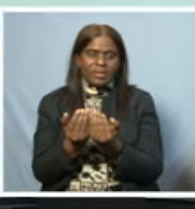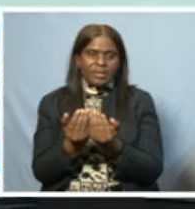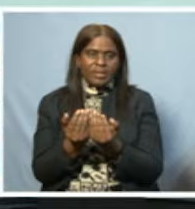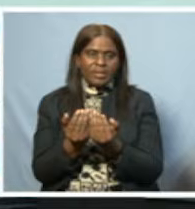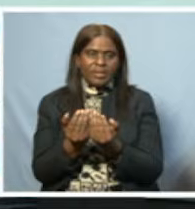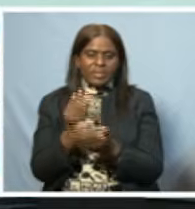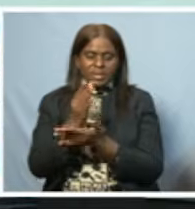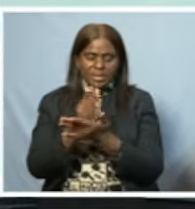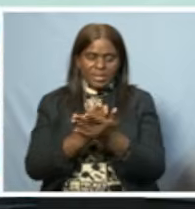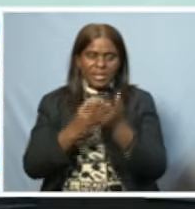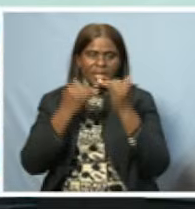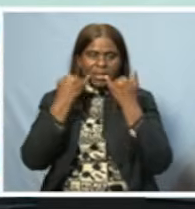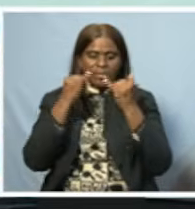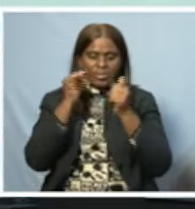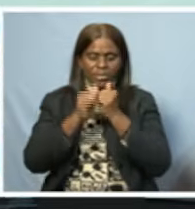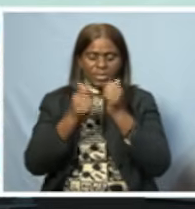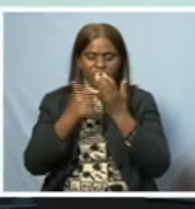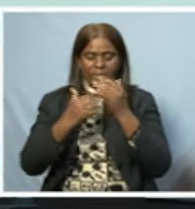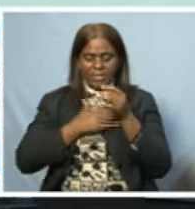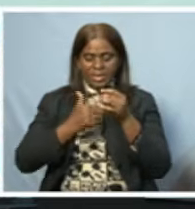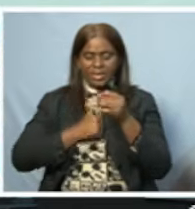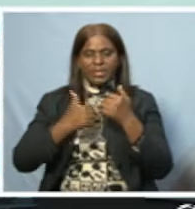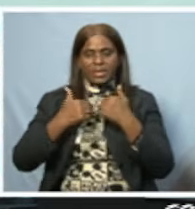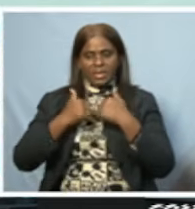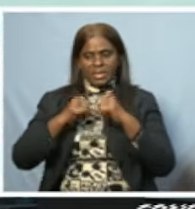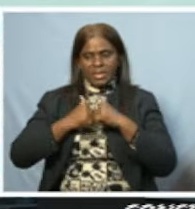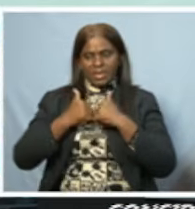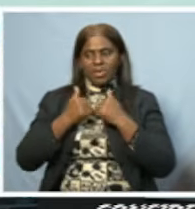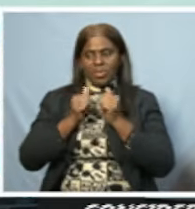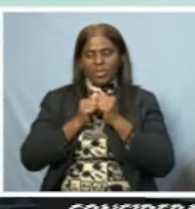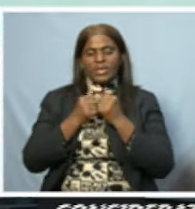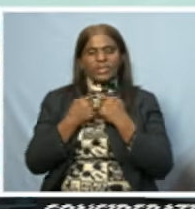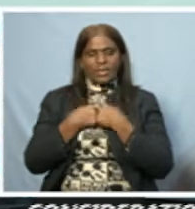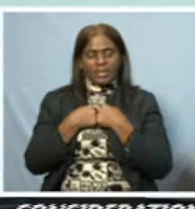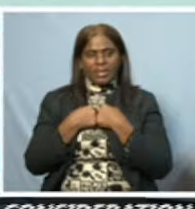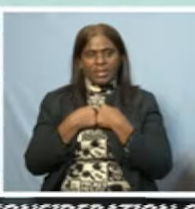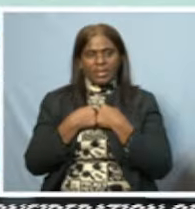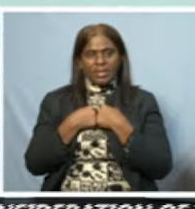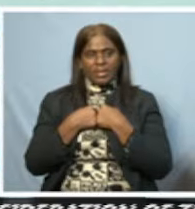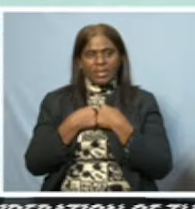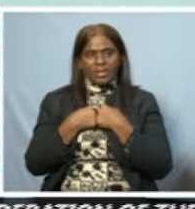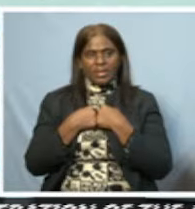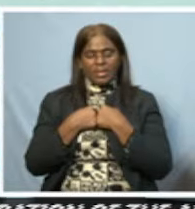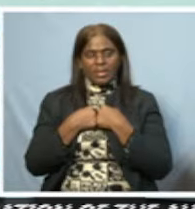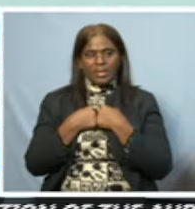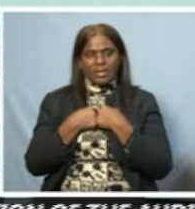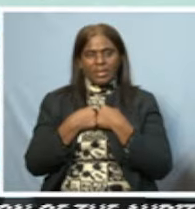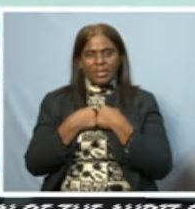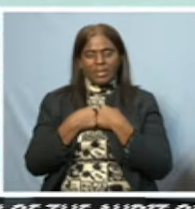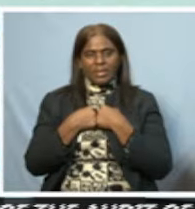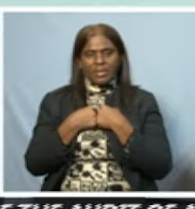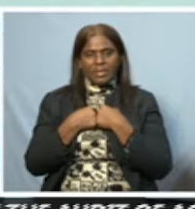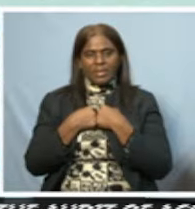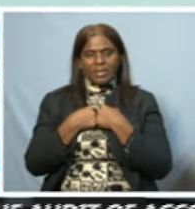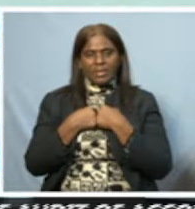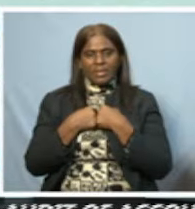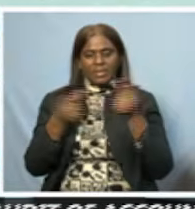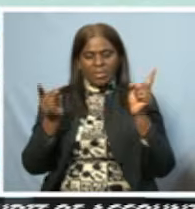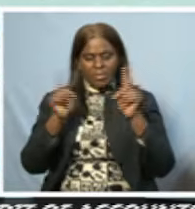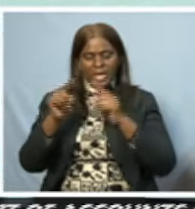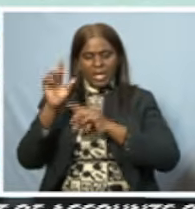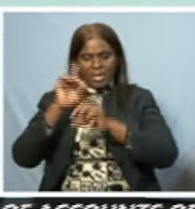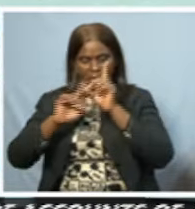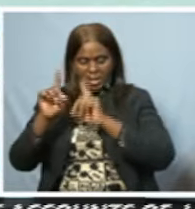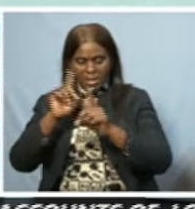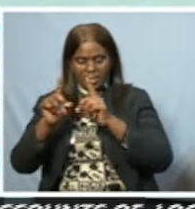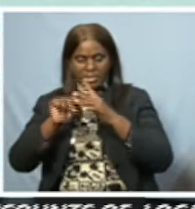certain information which I have as auxiliary with me be considered possibly when that interaction goes